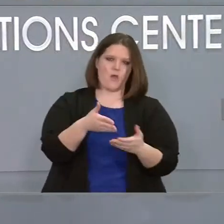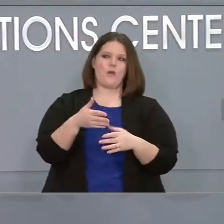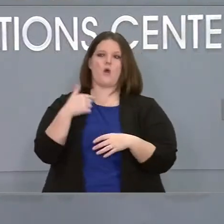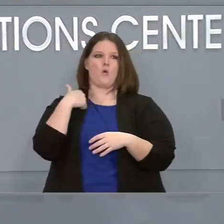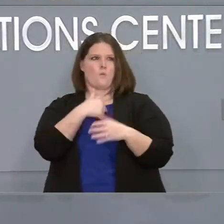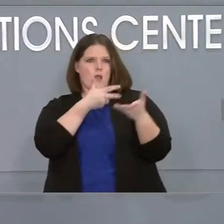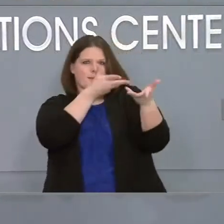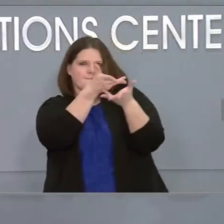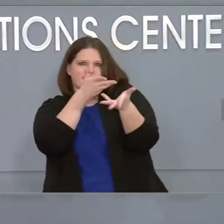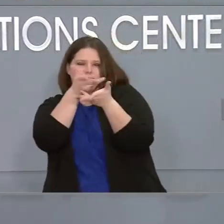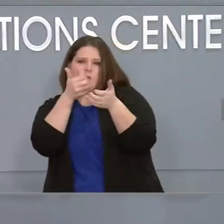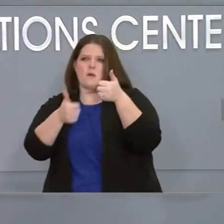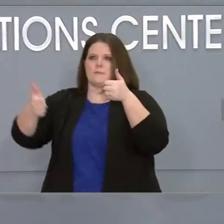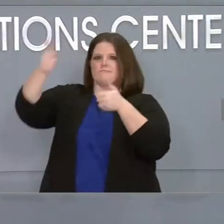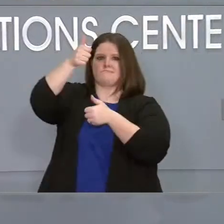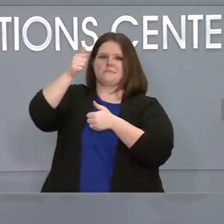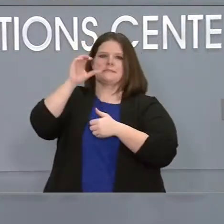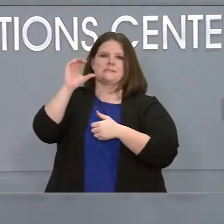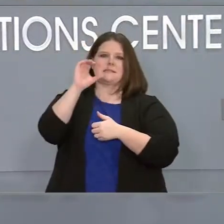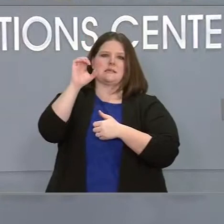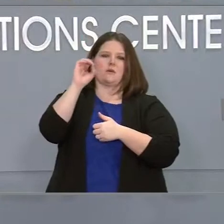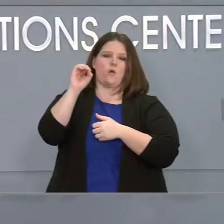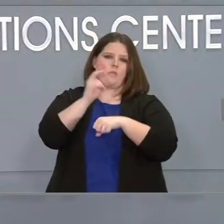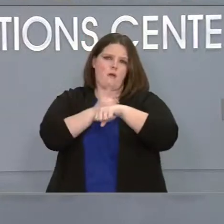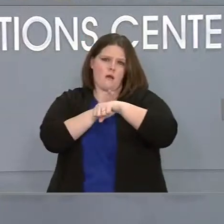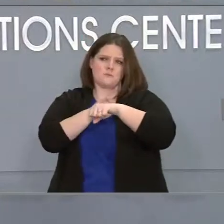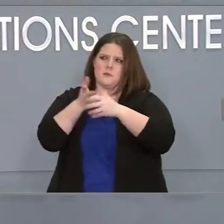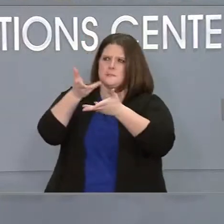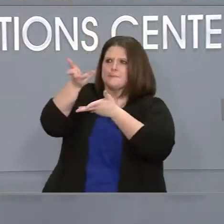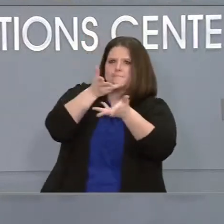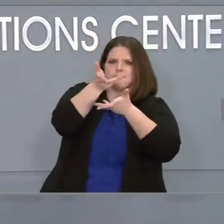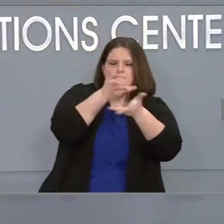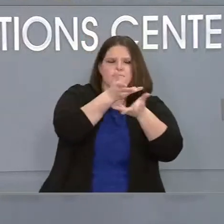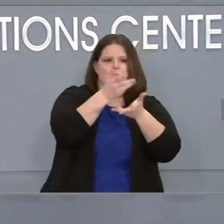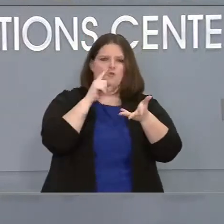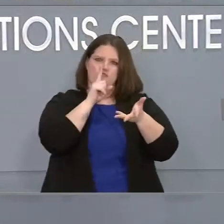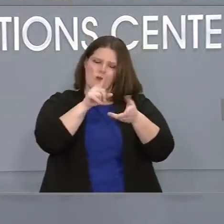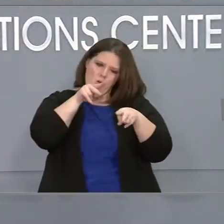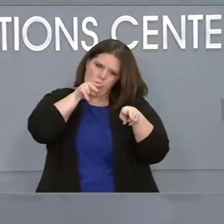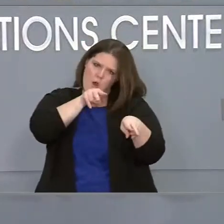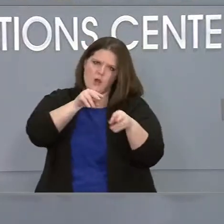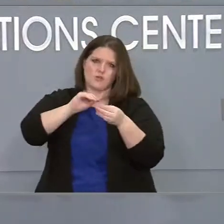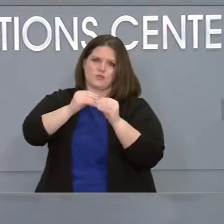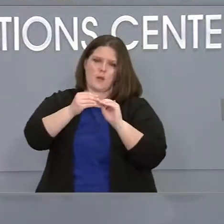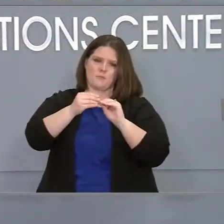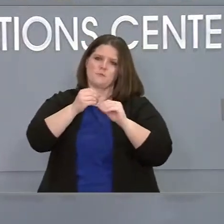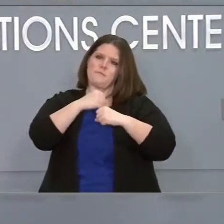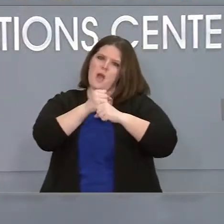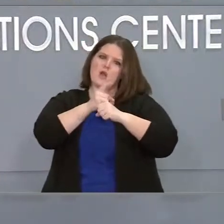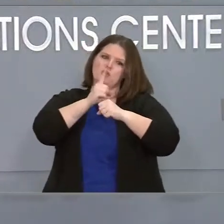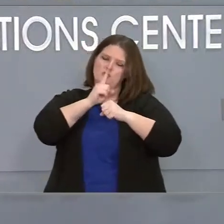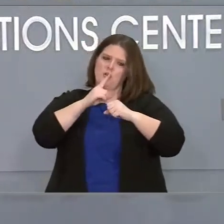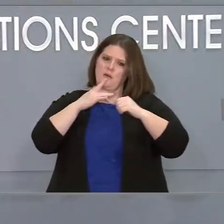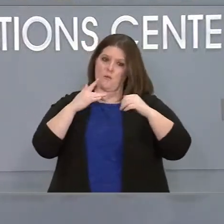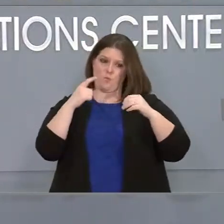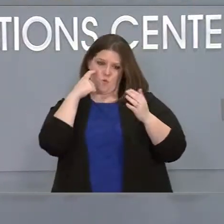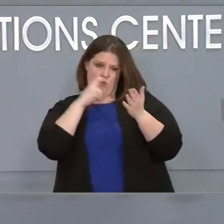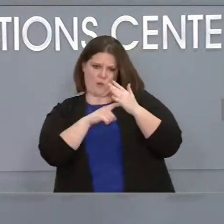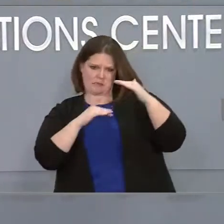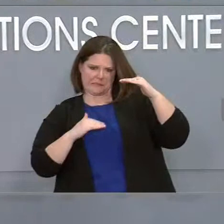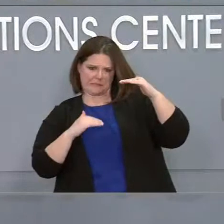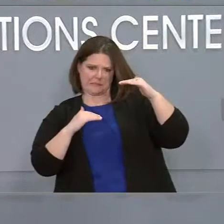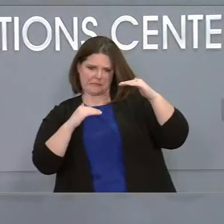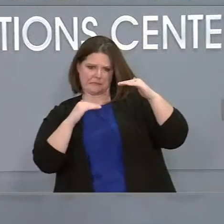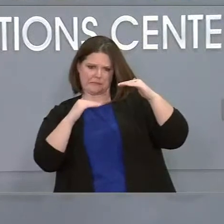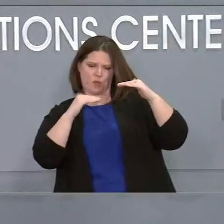CEOs across the state, kept our eye on it, and if it got to the point where it was getting to get